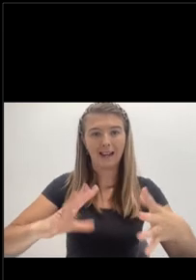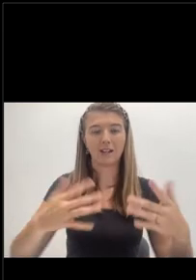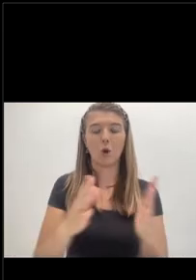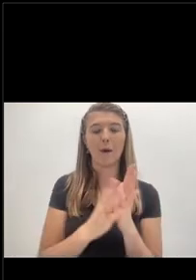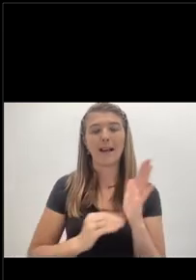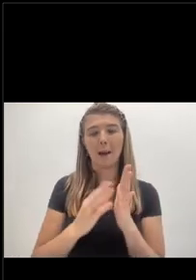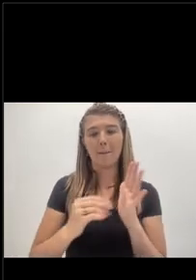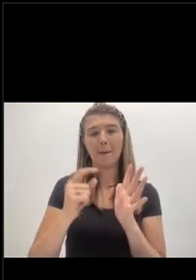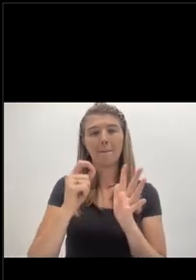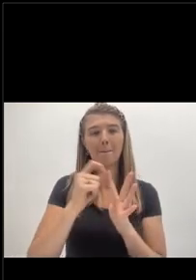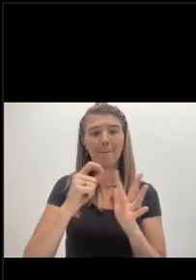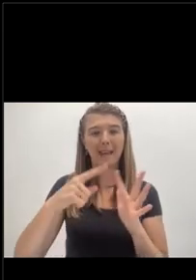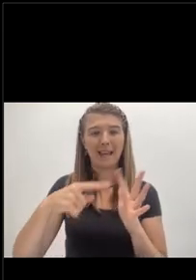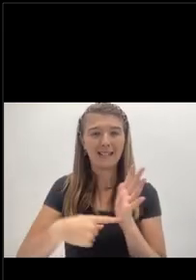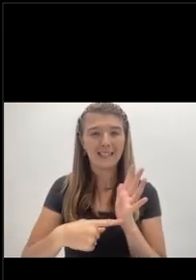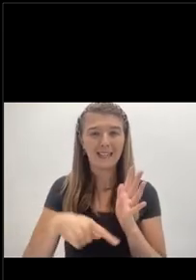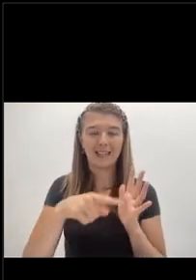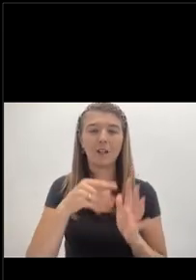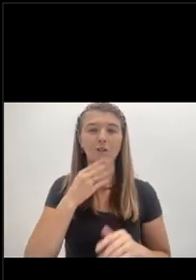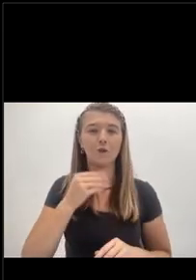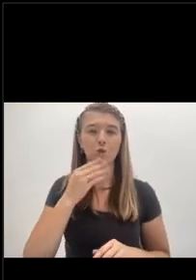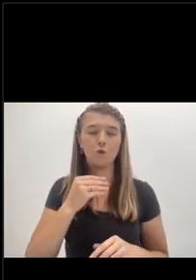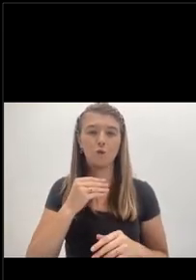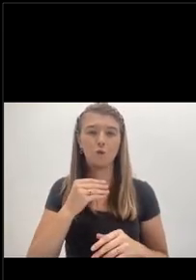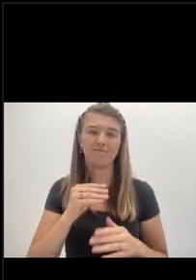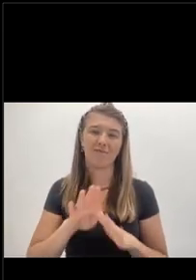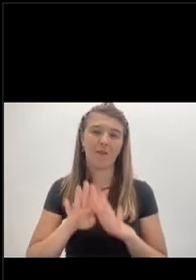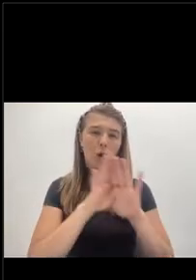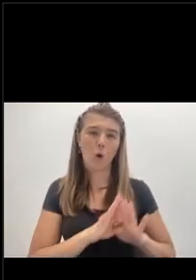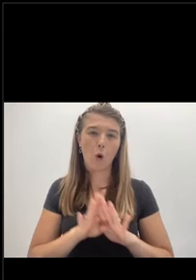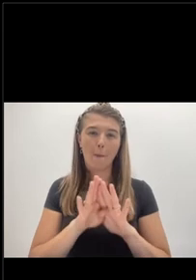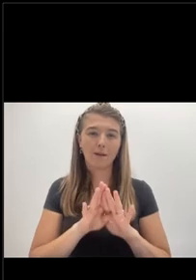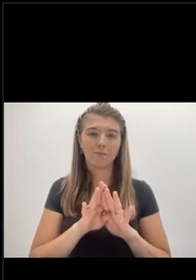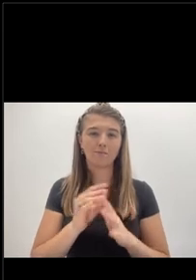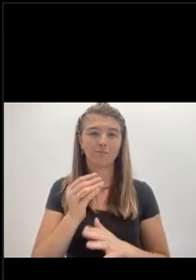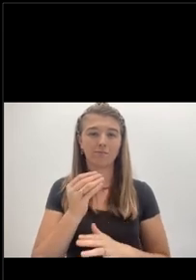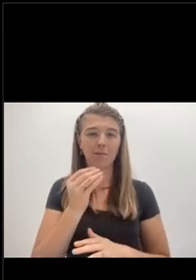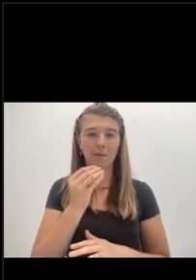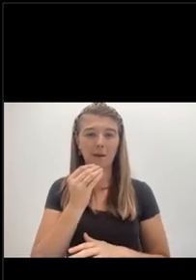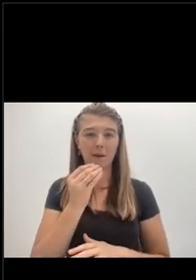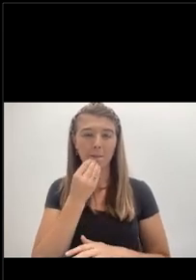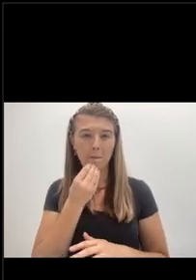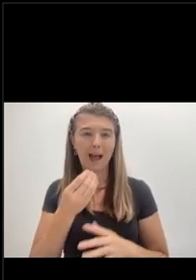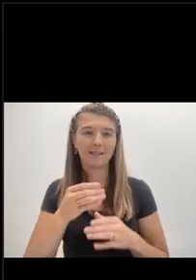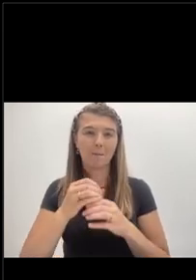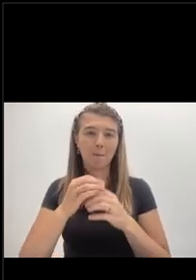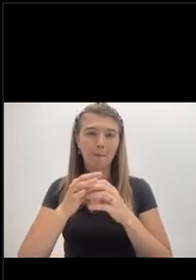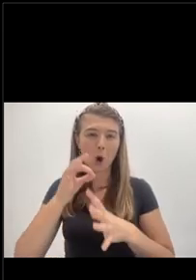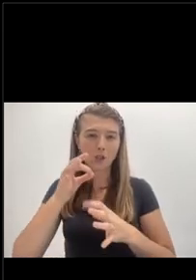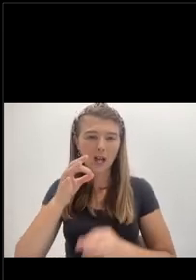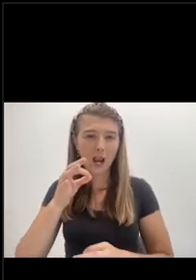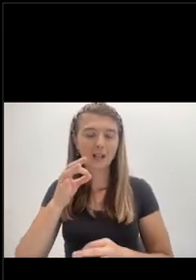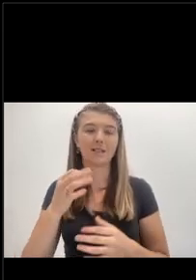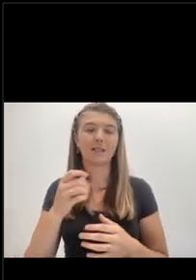for example, used in the very common PET bottles, this is a little bit easier because you have